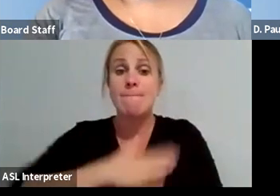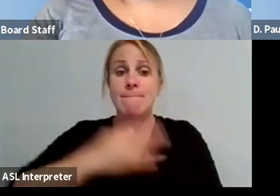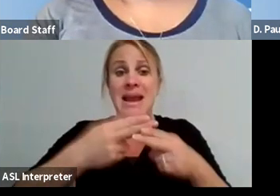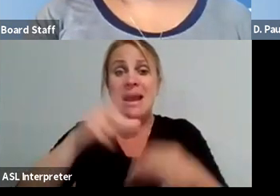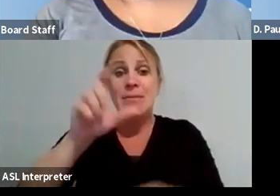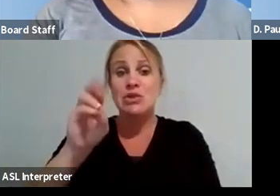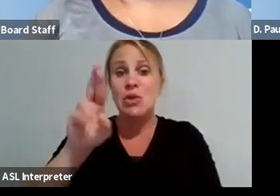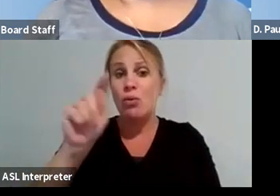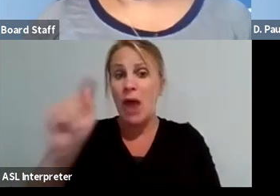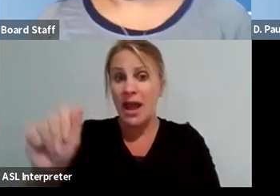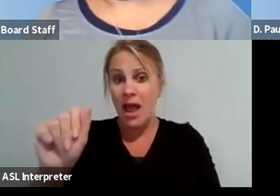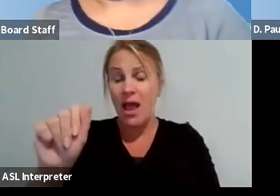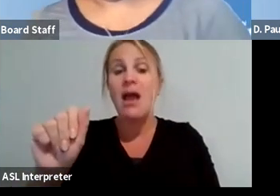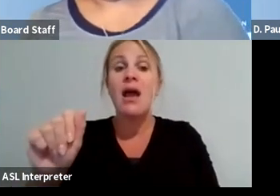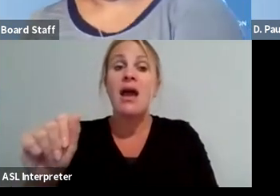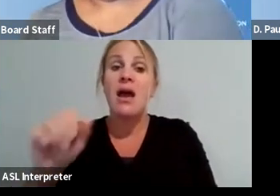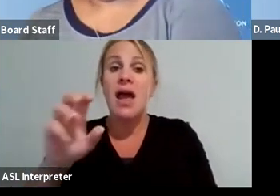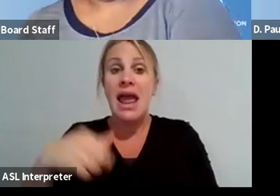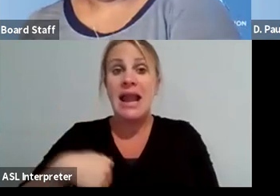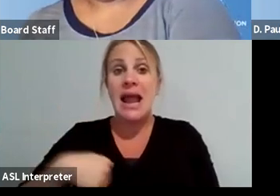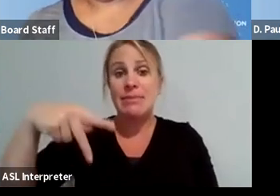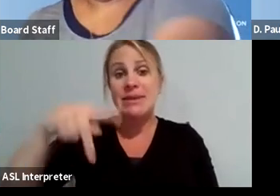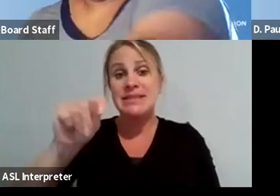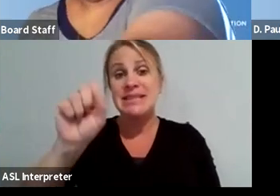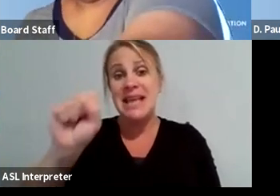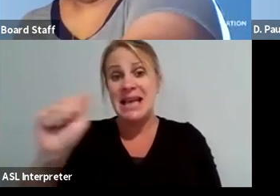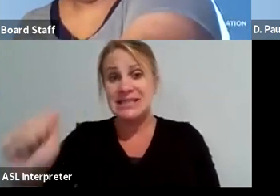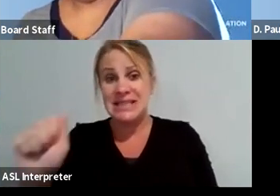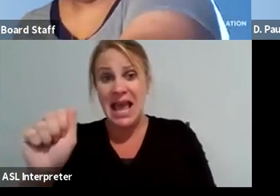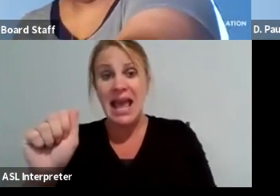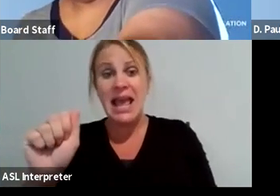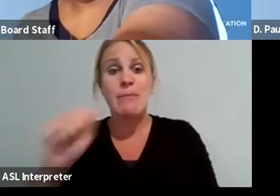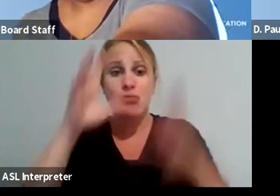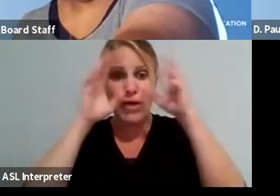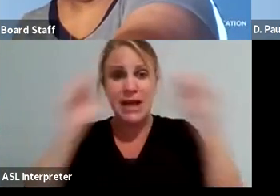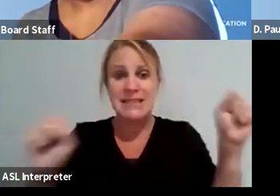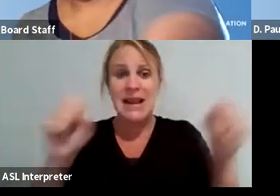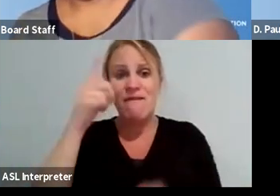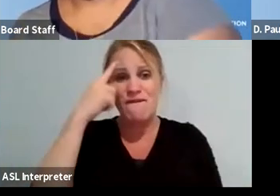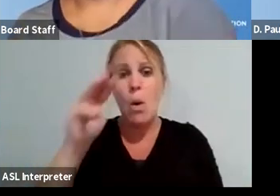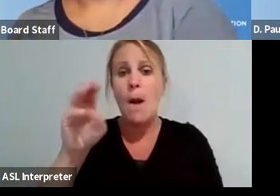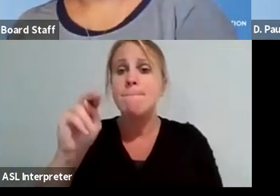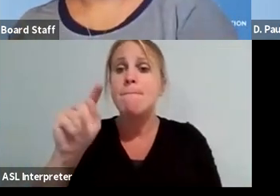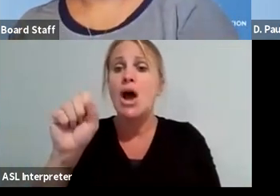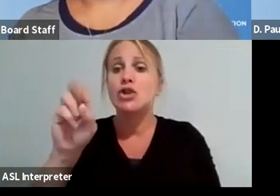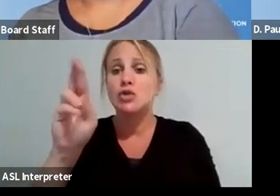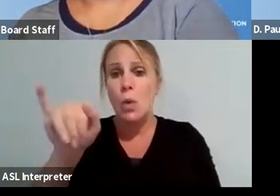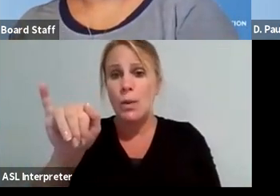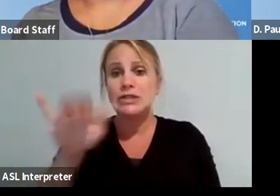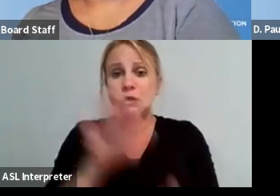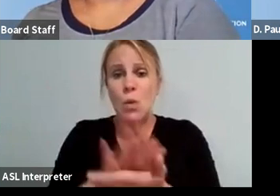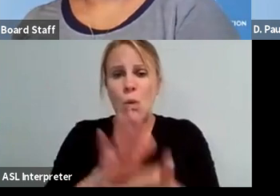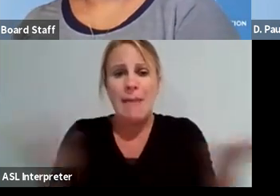Loretta Wilson, and I am the PTSA president for John Hanson Montessori School. I am here to represent